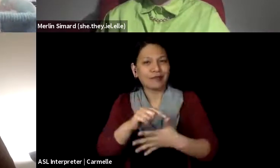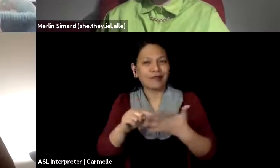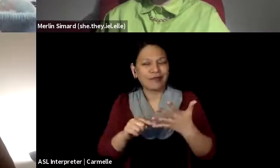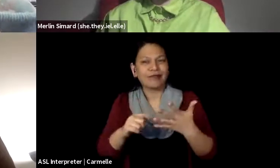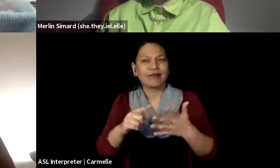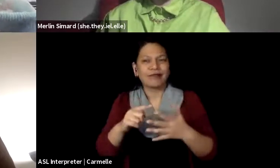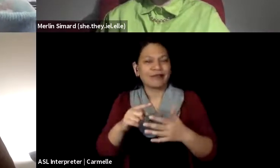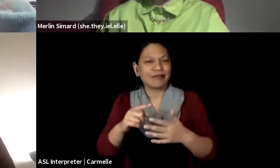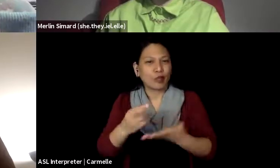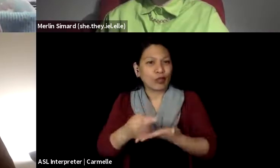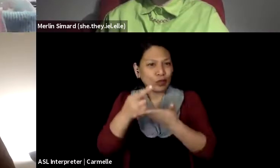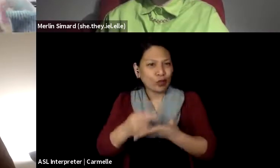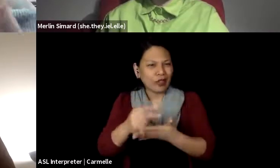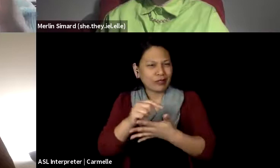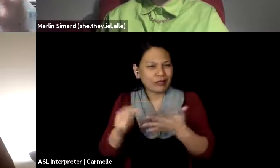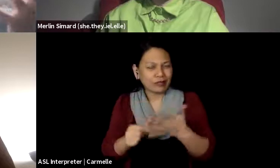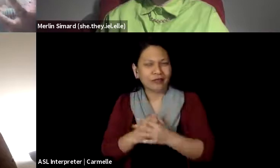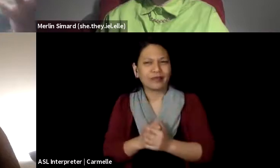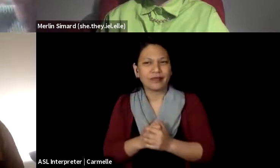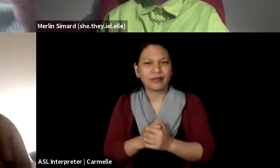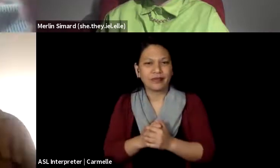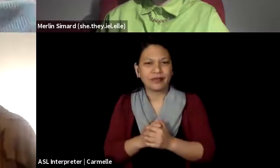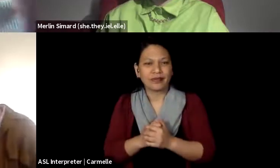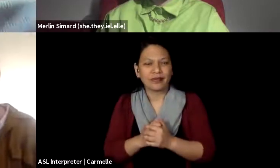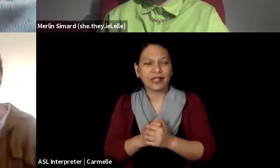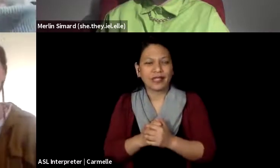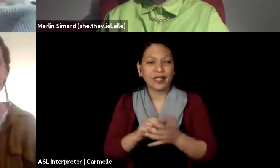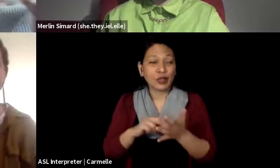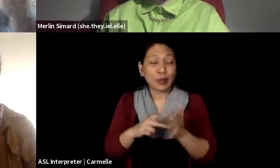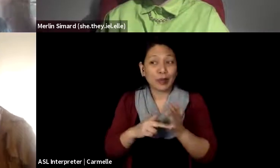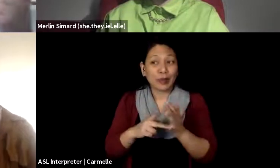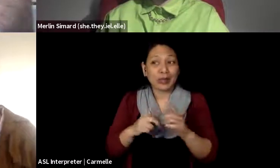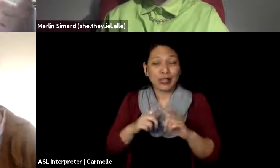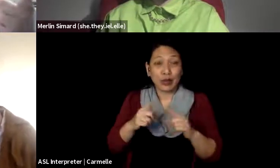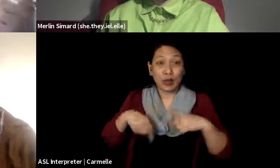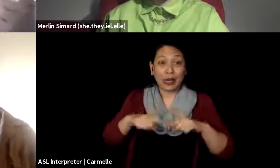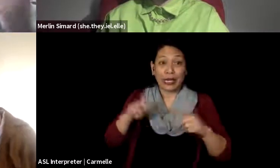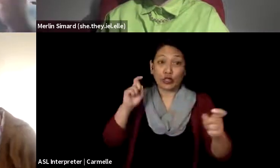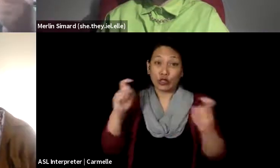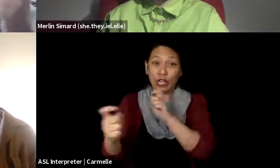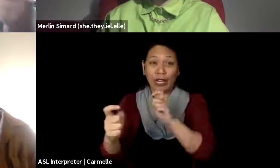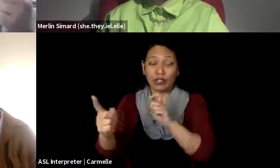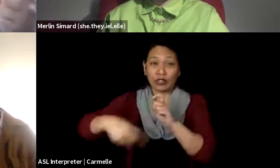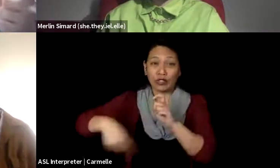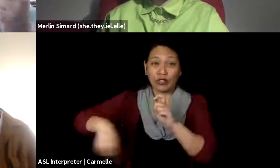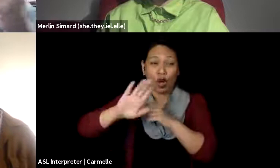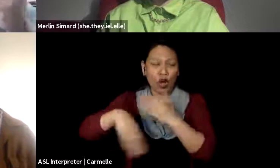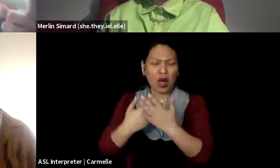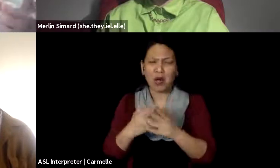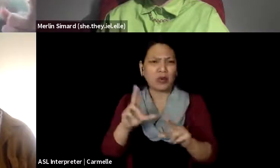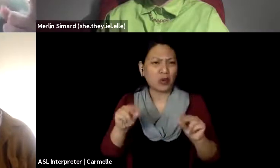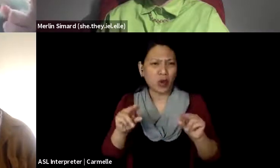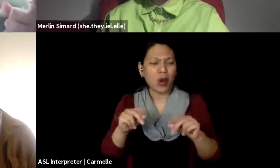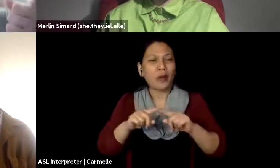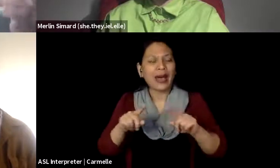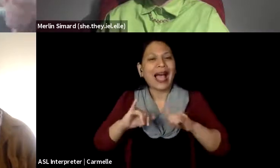us. And so the idea is not, you know, we can't change that, but what we can do is change how we